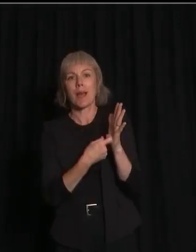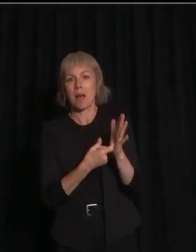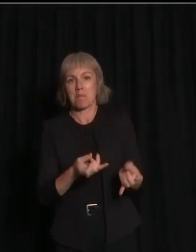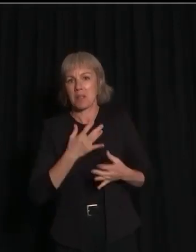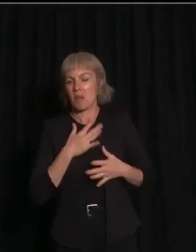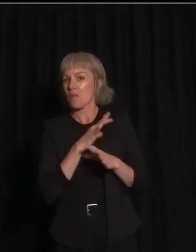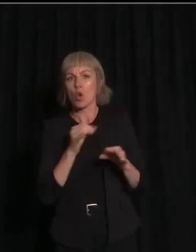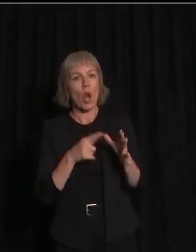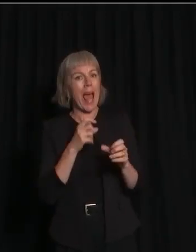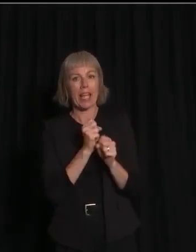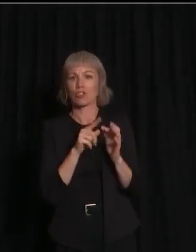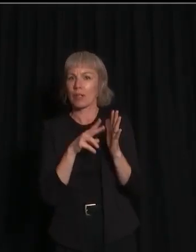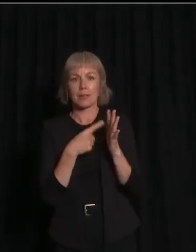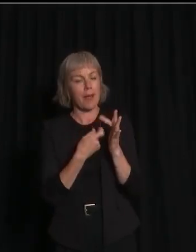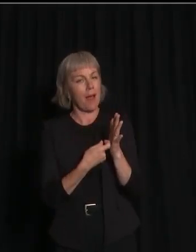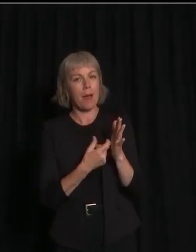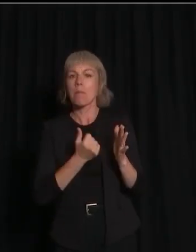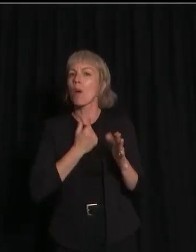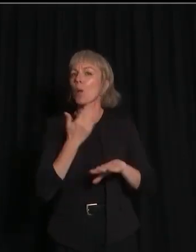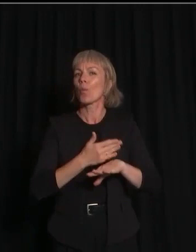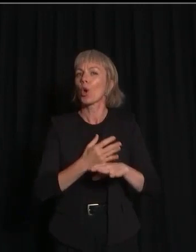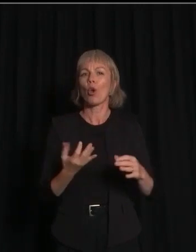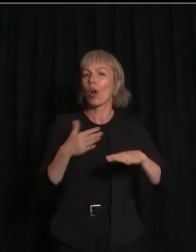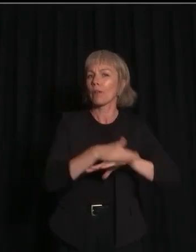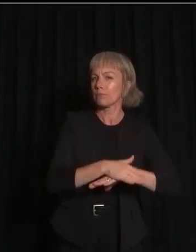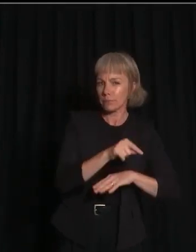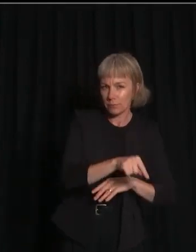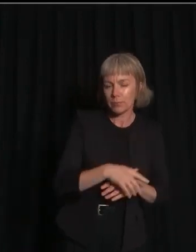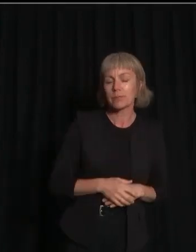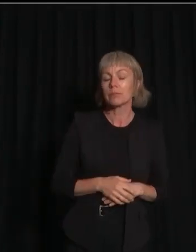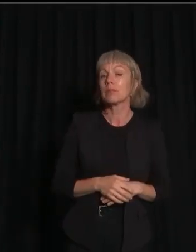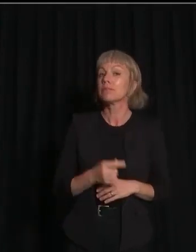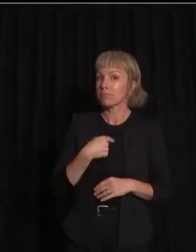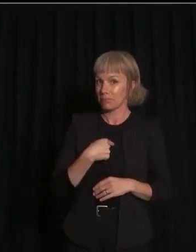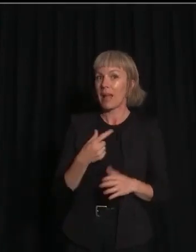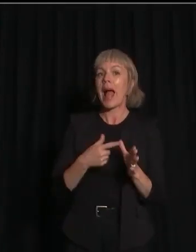and my work doesn't cover that. But as for asexual and aromantic,